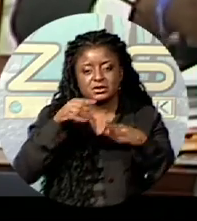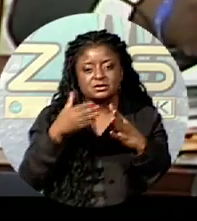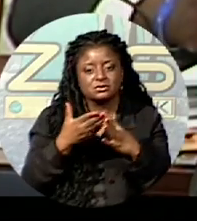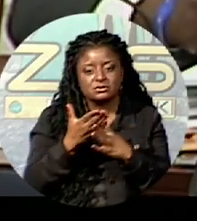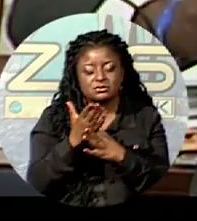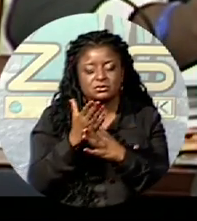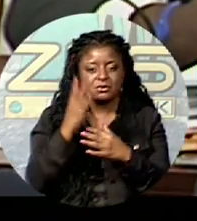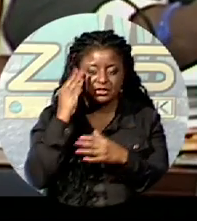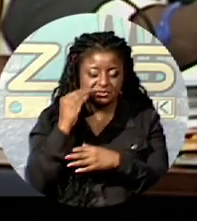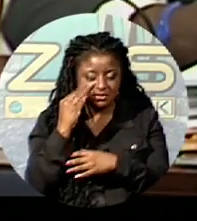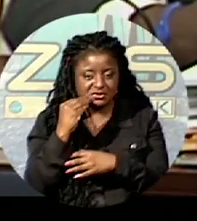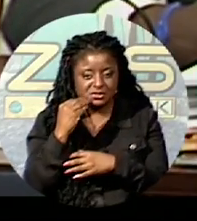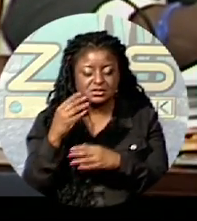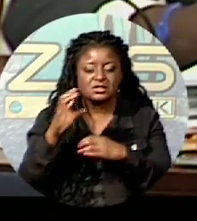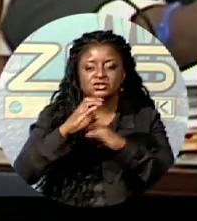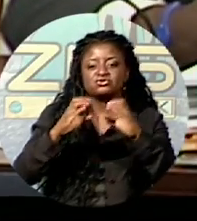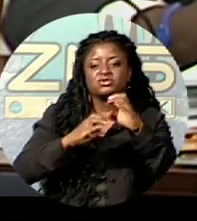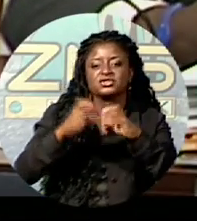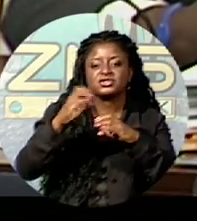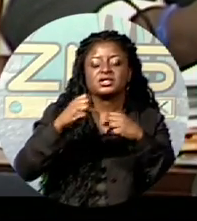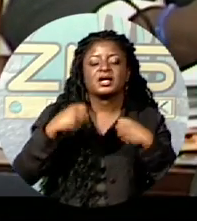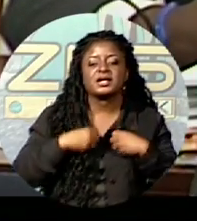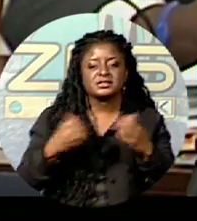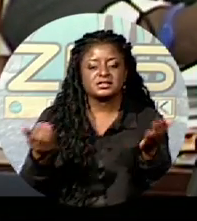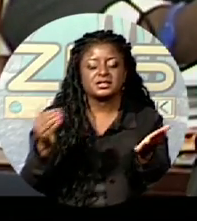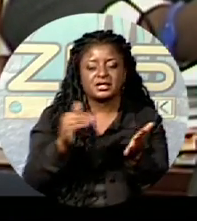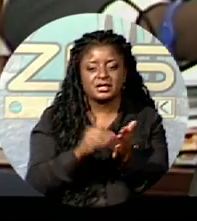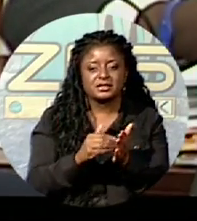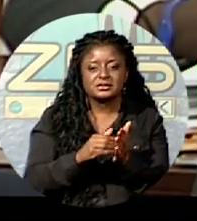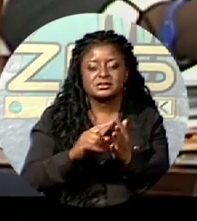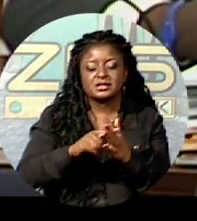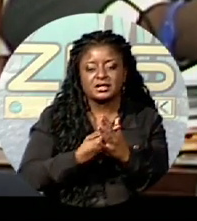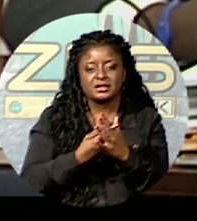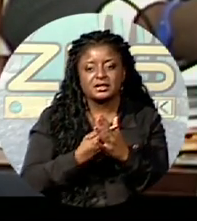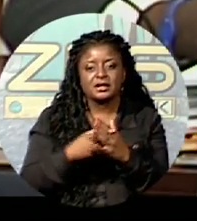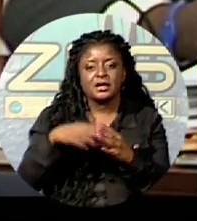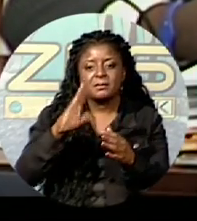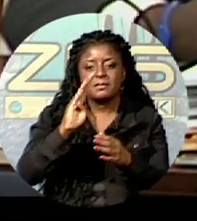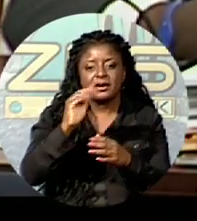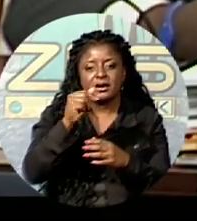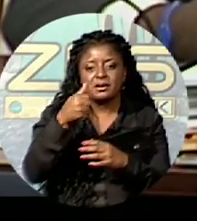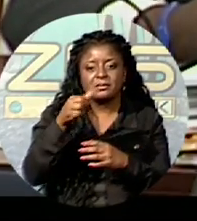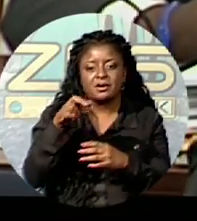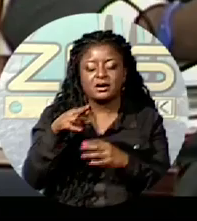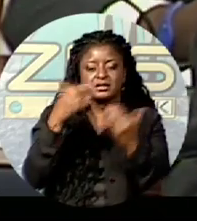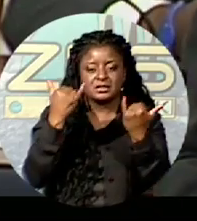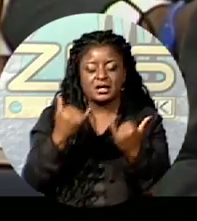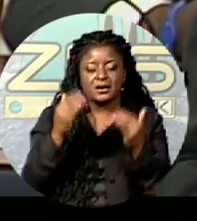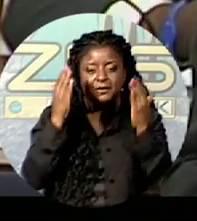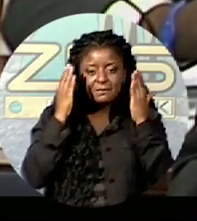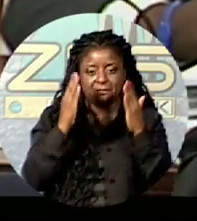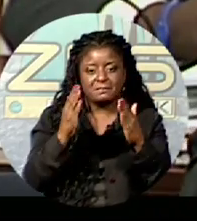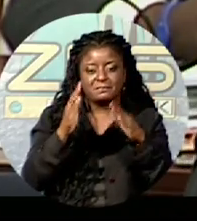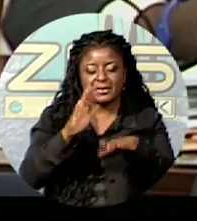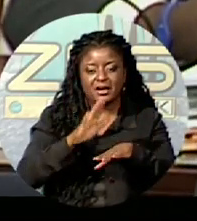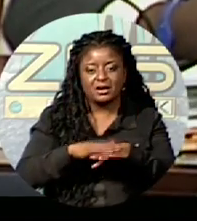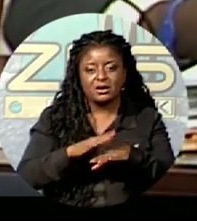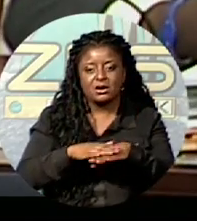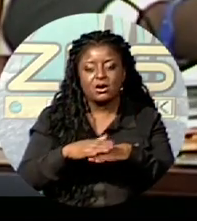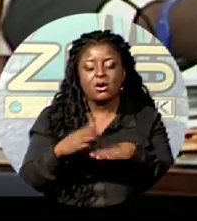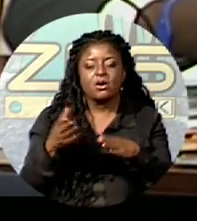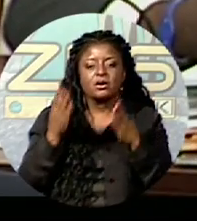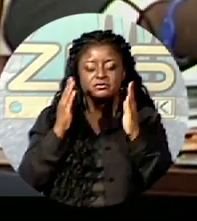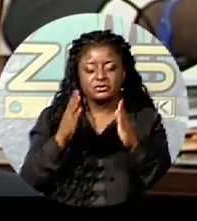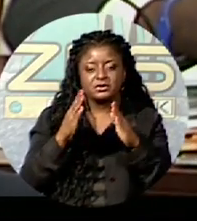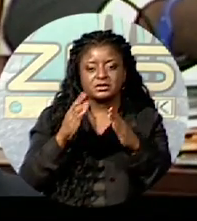again. And Baha Mar is now back on a path for the phased opening beginning in April